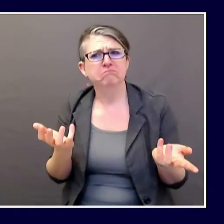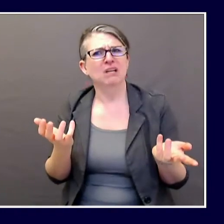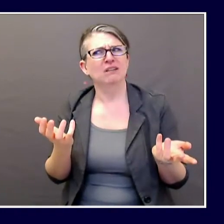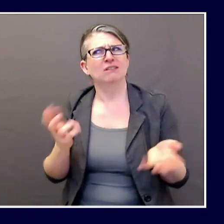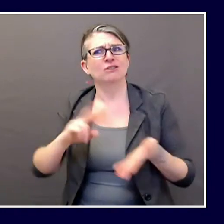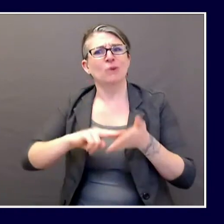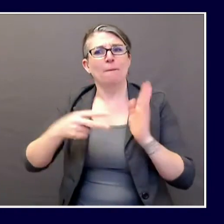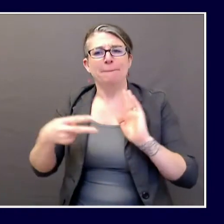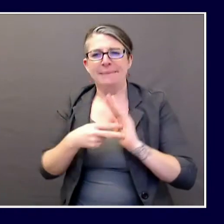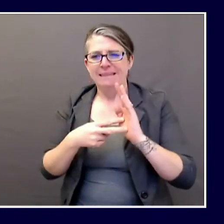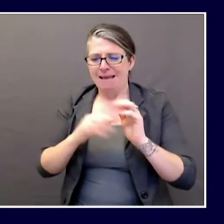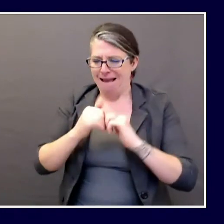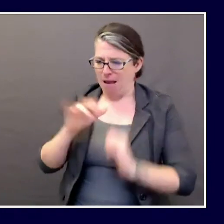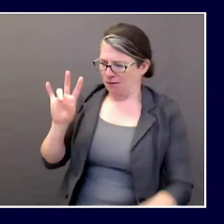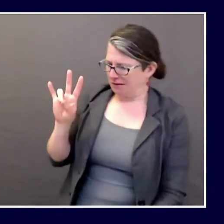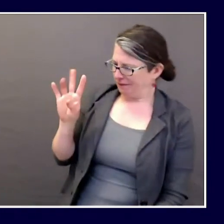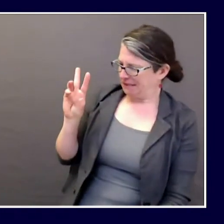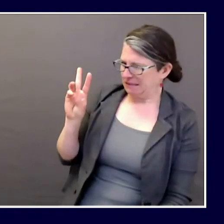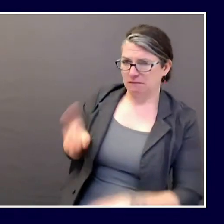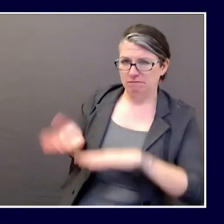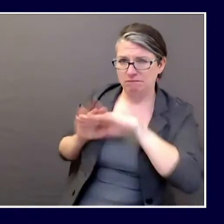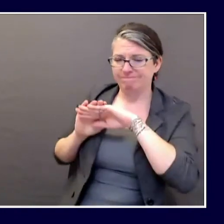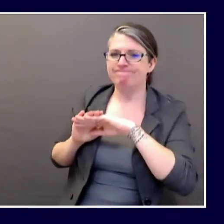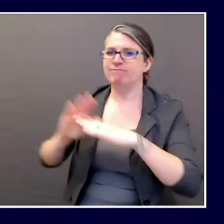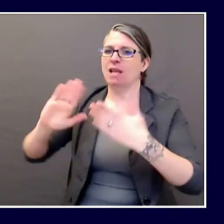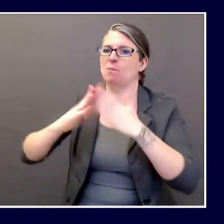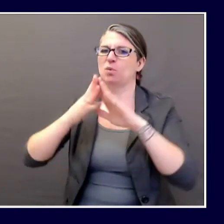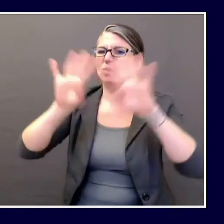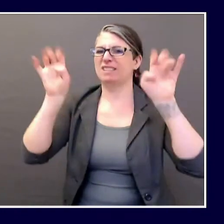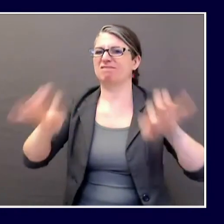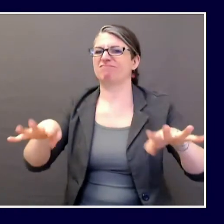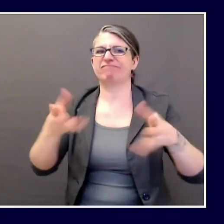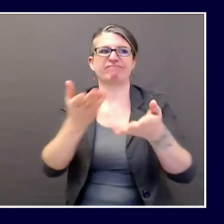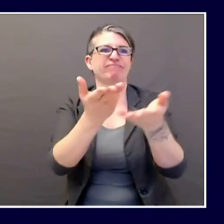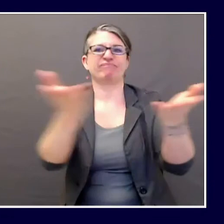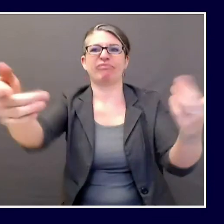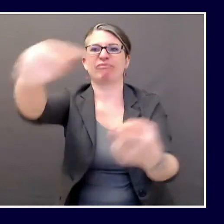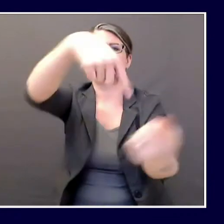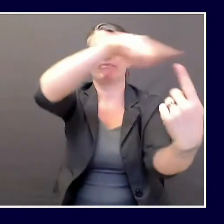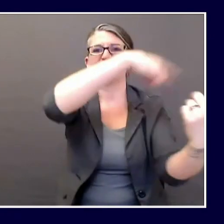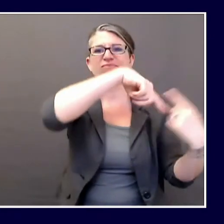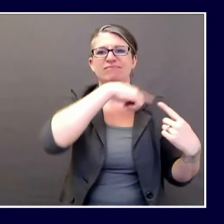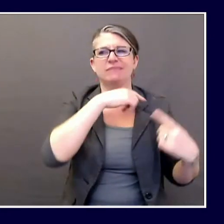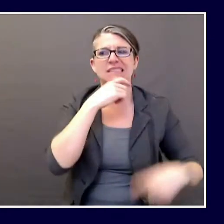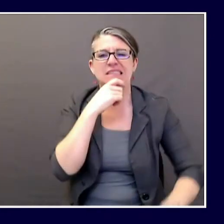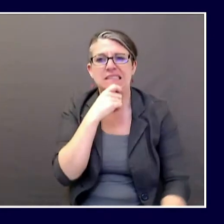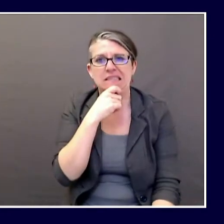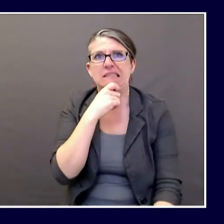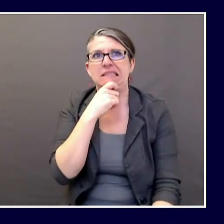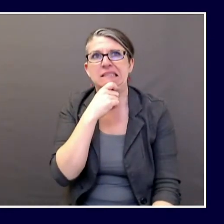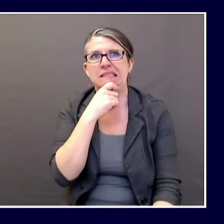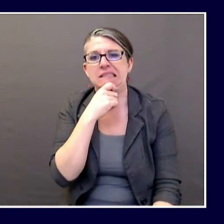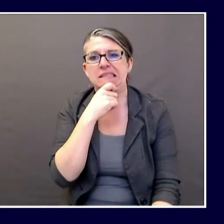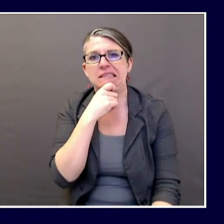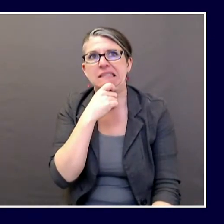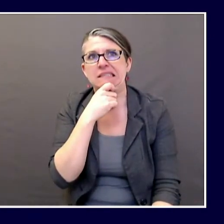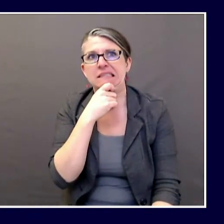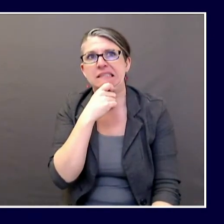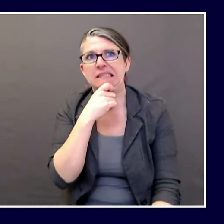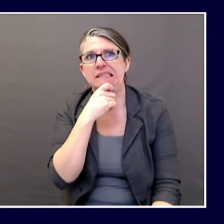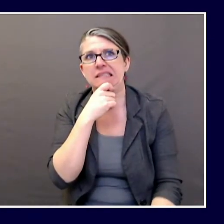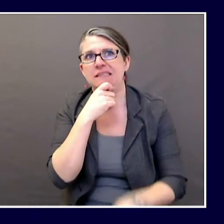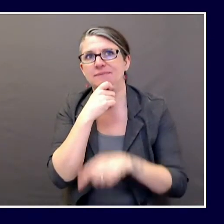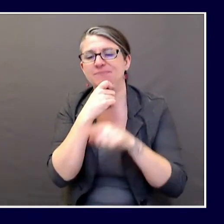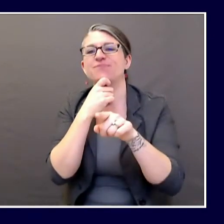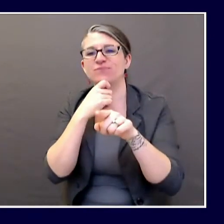out whether there are epidemiological links between and among those clusters. We've also seen a number of restaurants